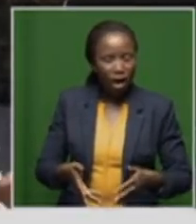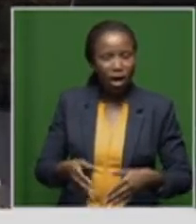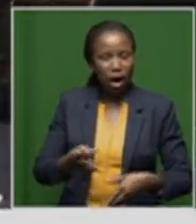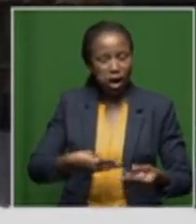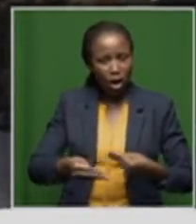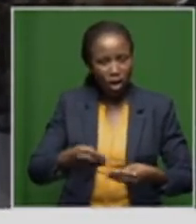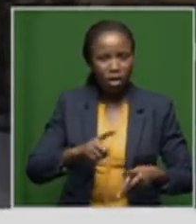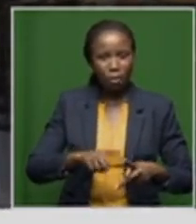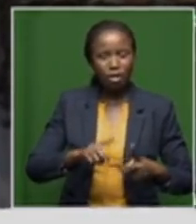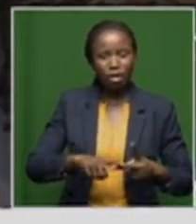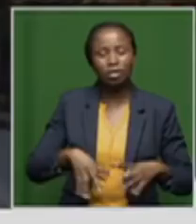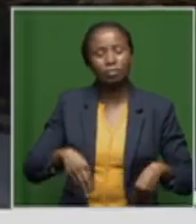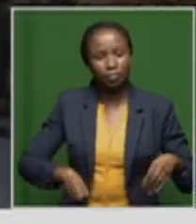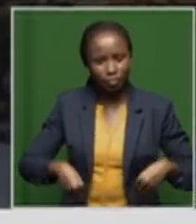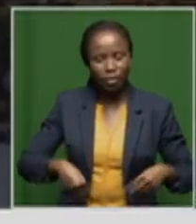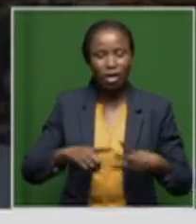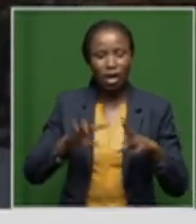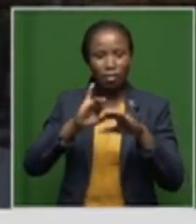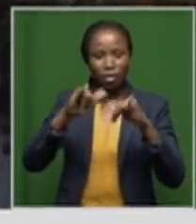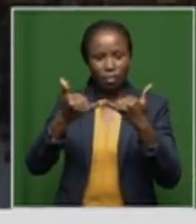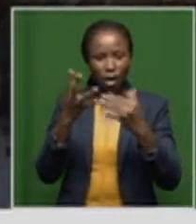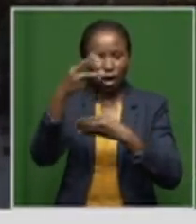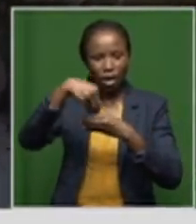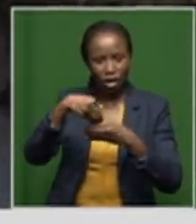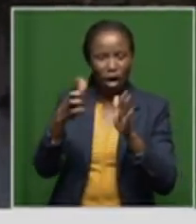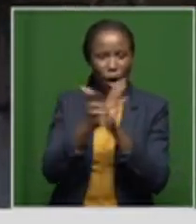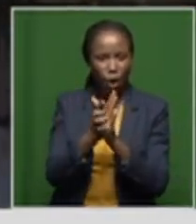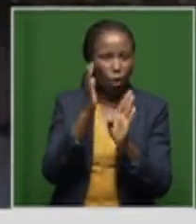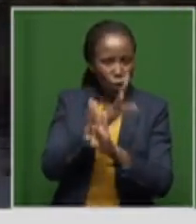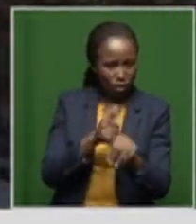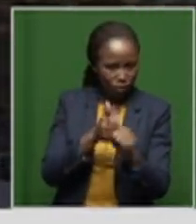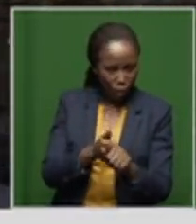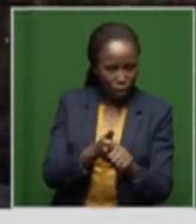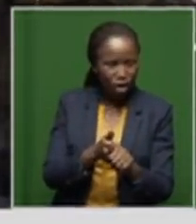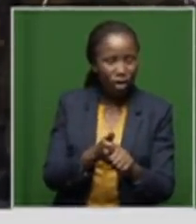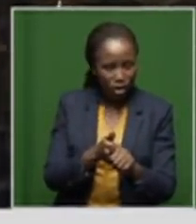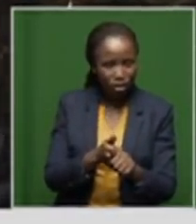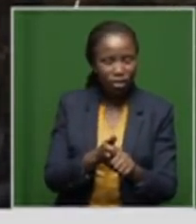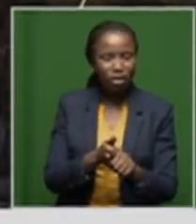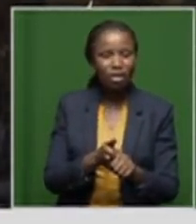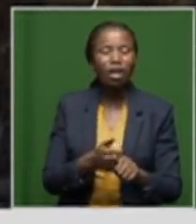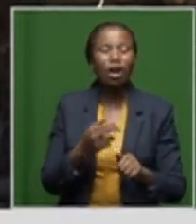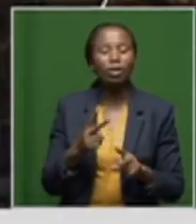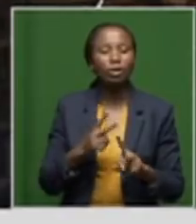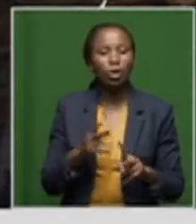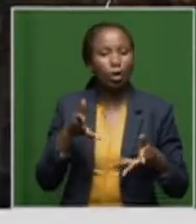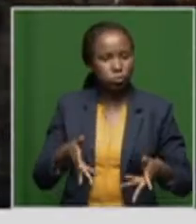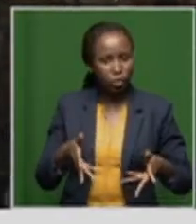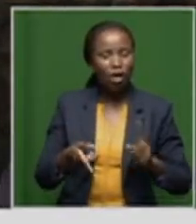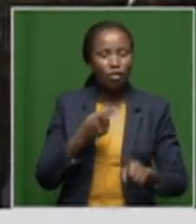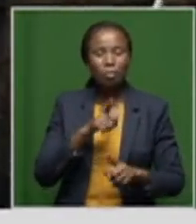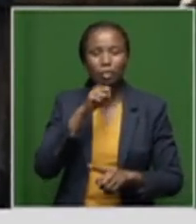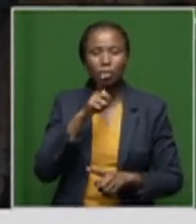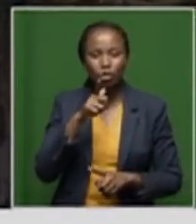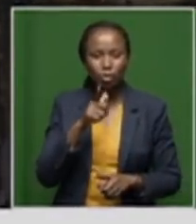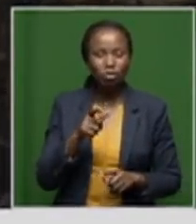money laundering and racketeering case with 18 counts that the former president is currently facing here at the